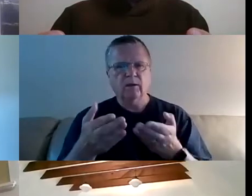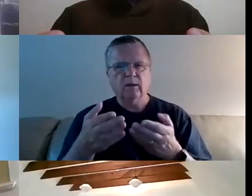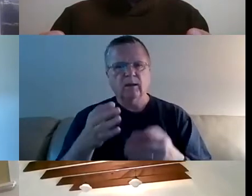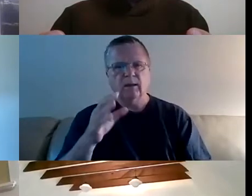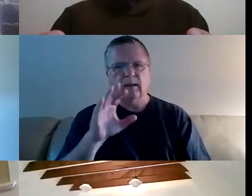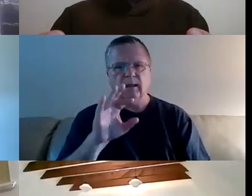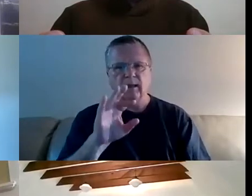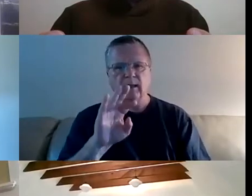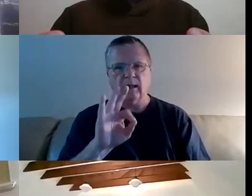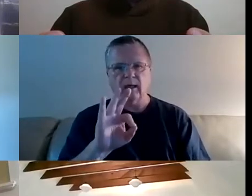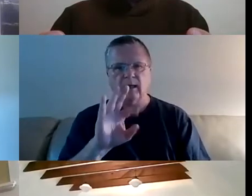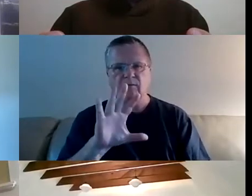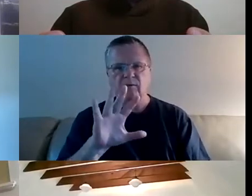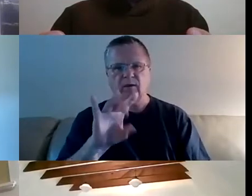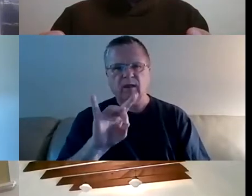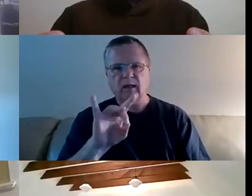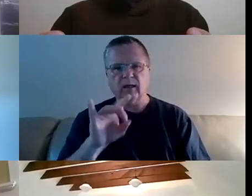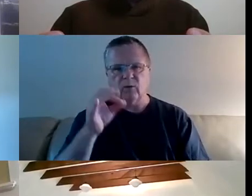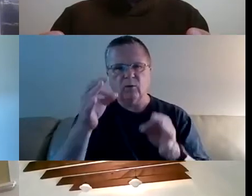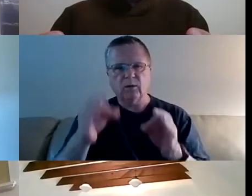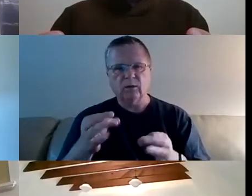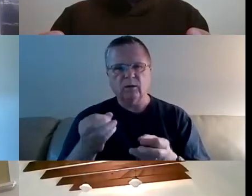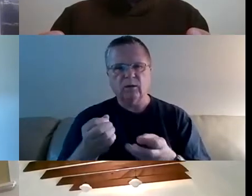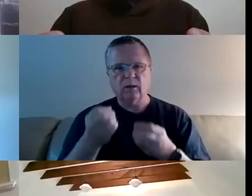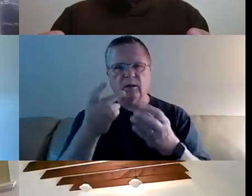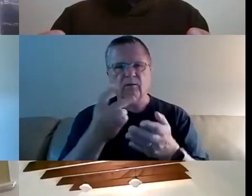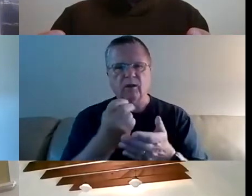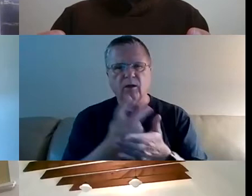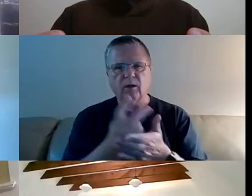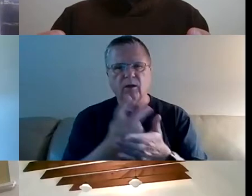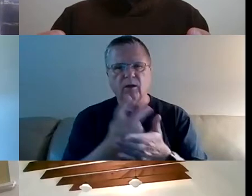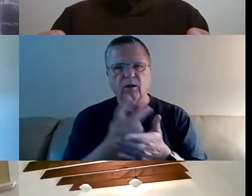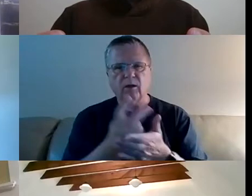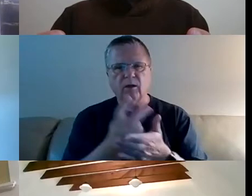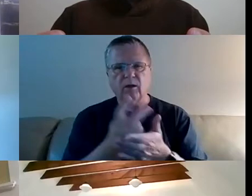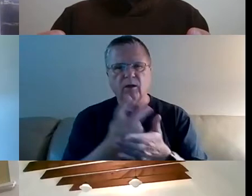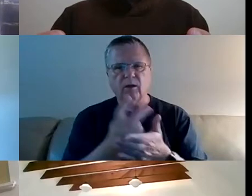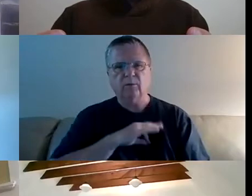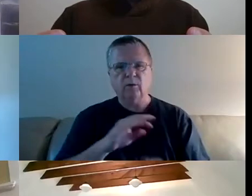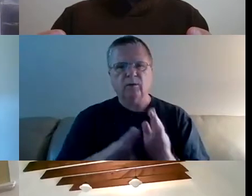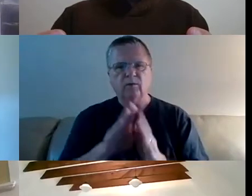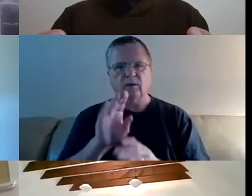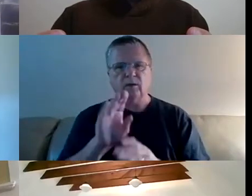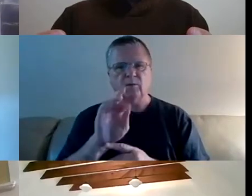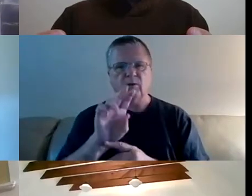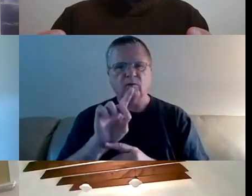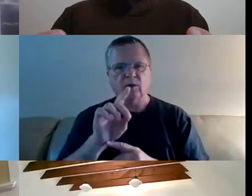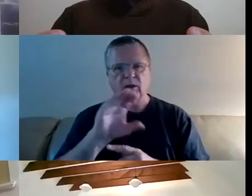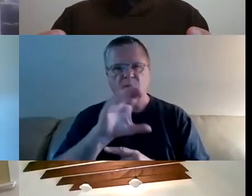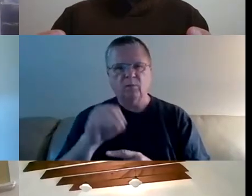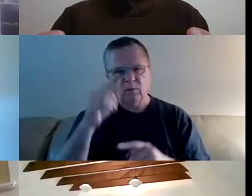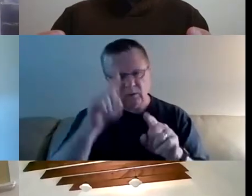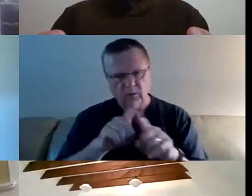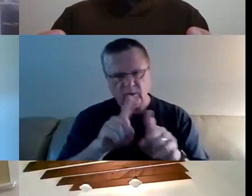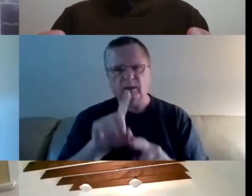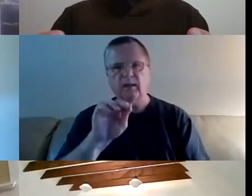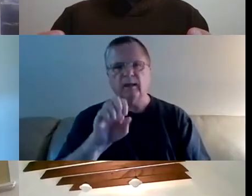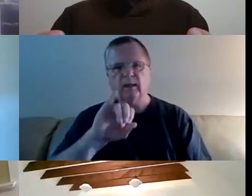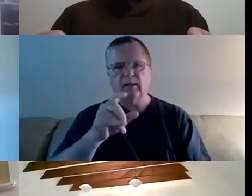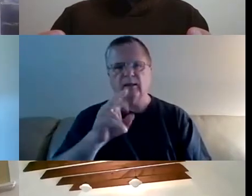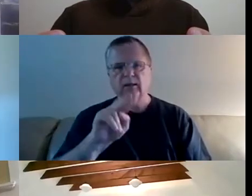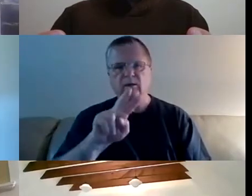authorizing a second amendment to the Pittsburgh Development Fund Corporation Agreement, dated January